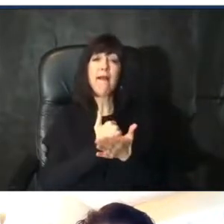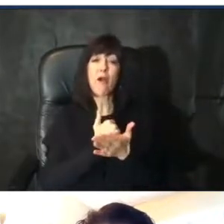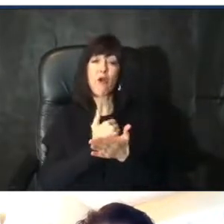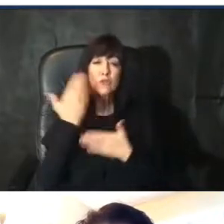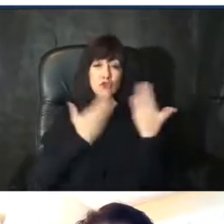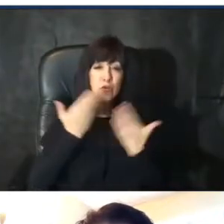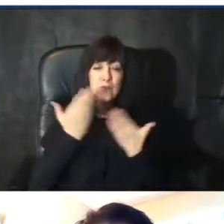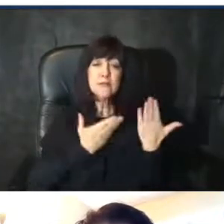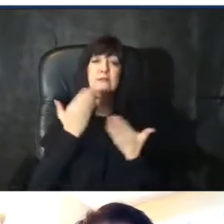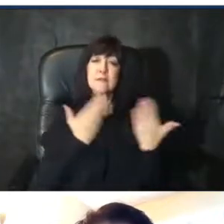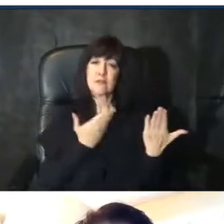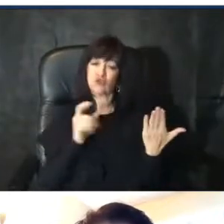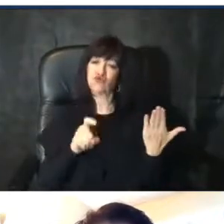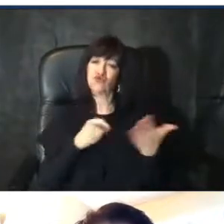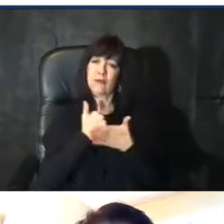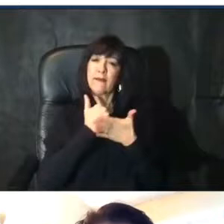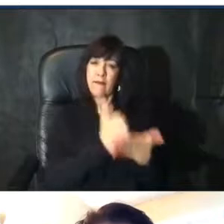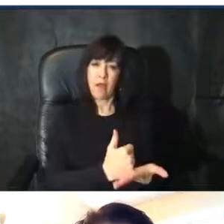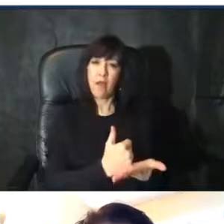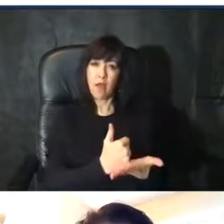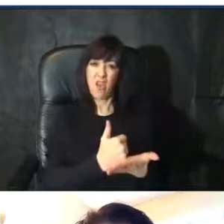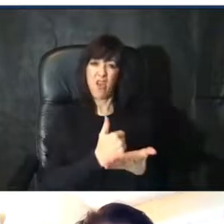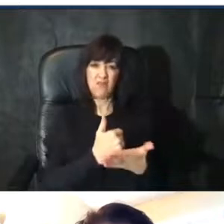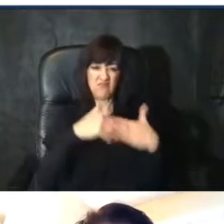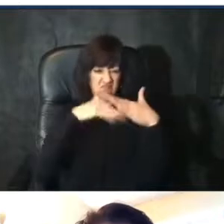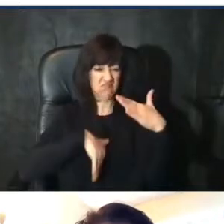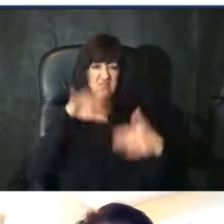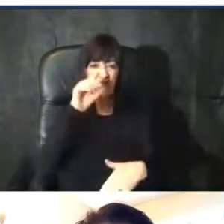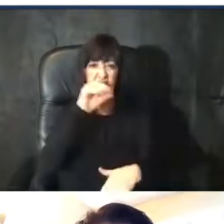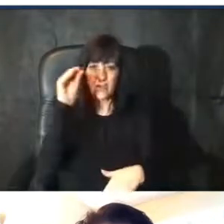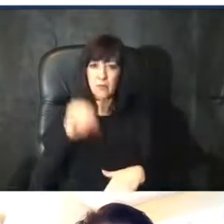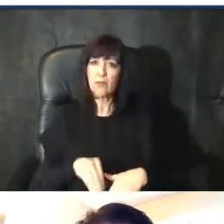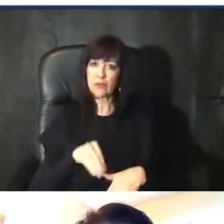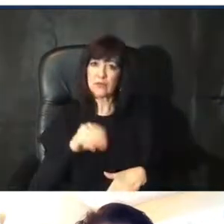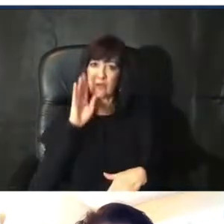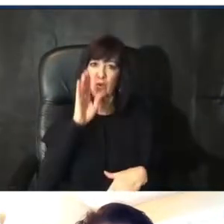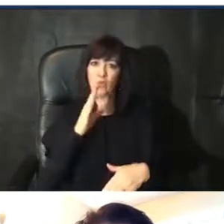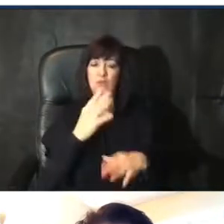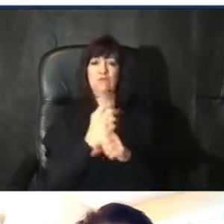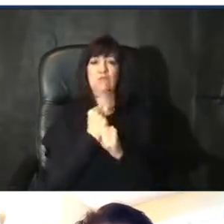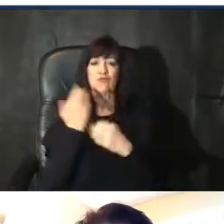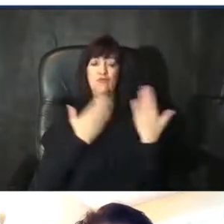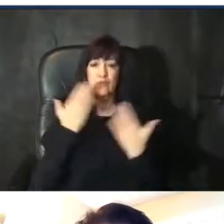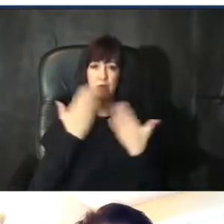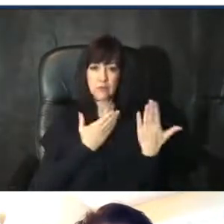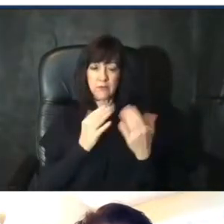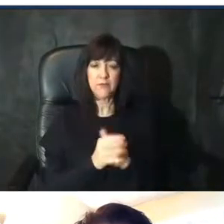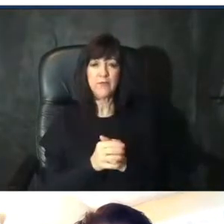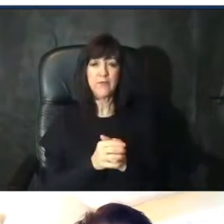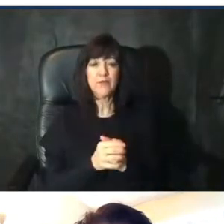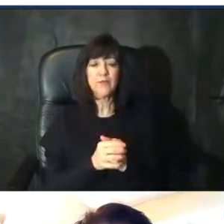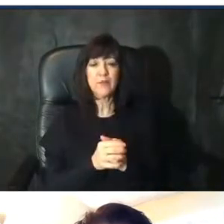them. In terms of sort of the most common mental health issues for children, often if we look